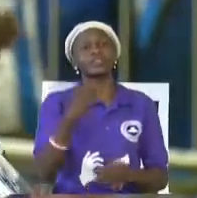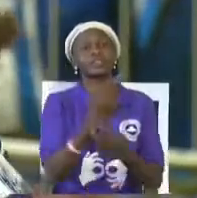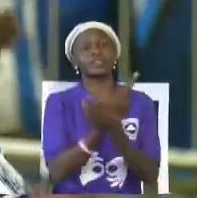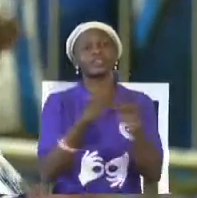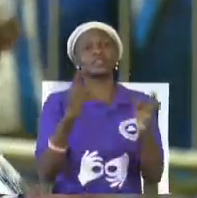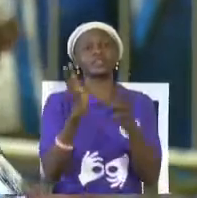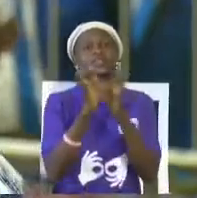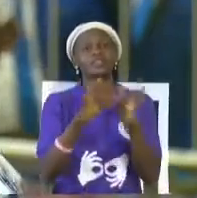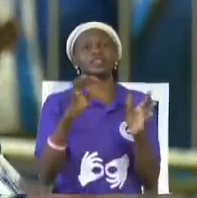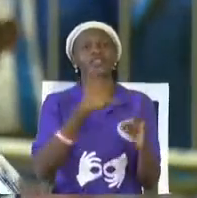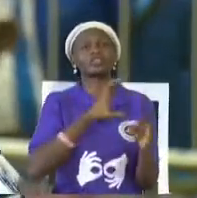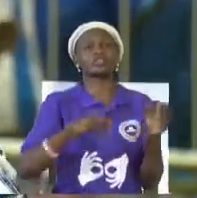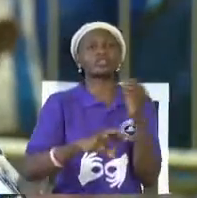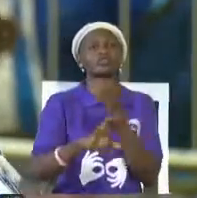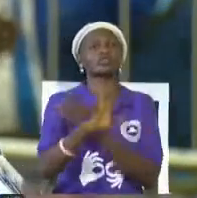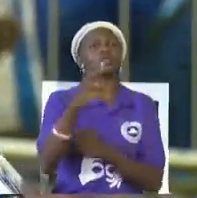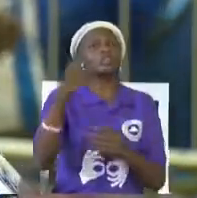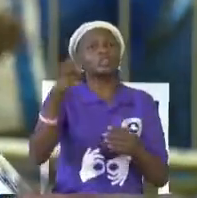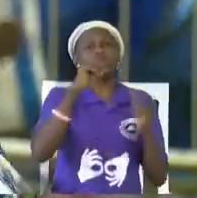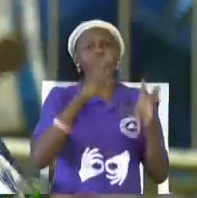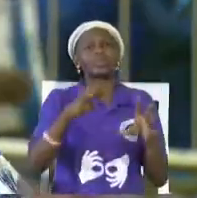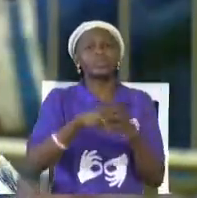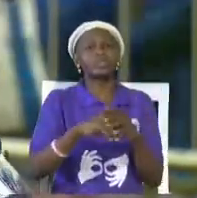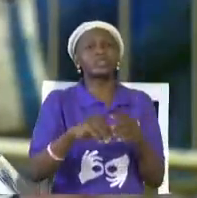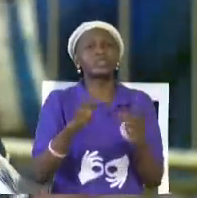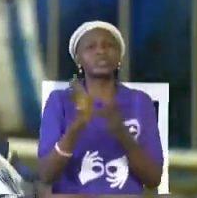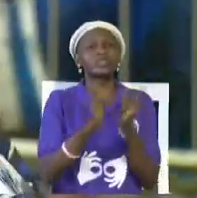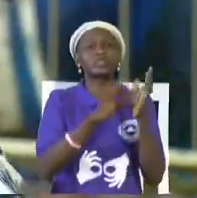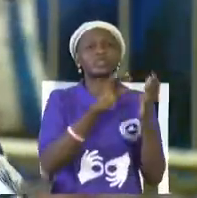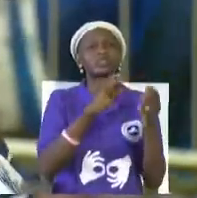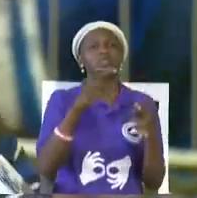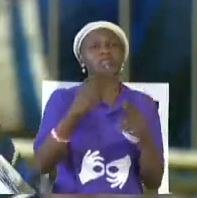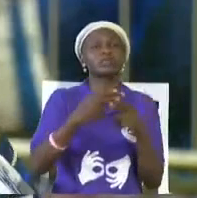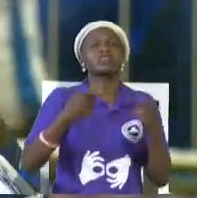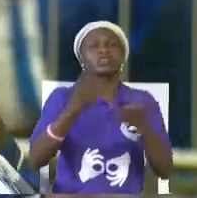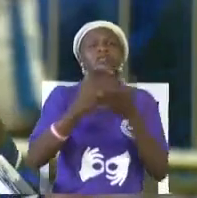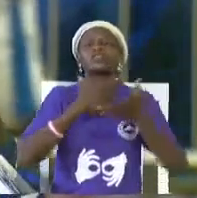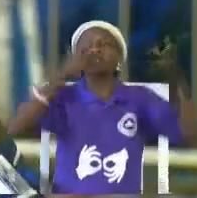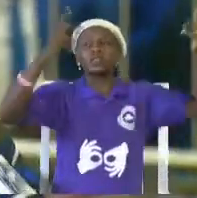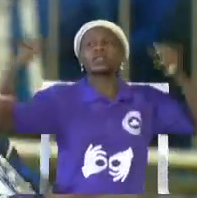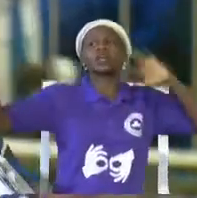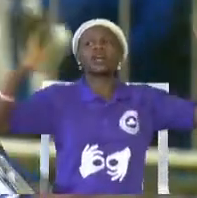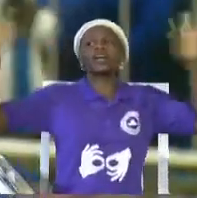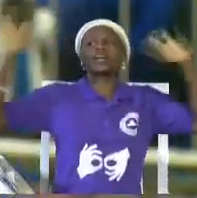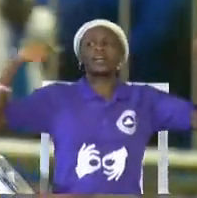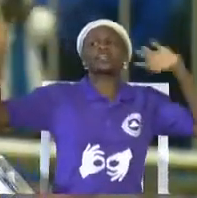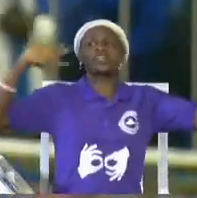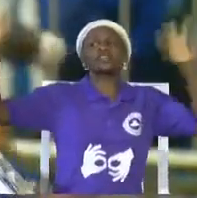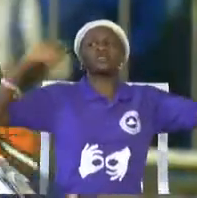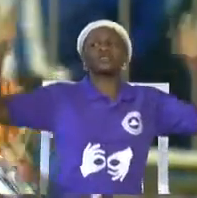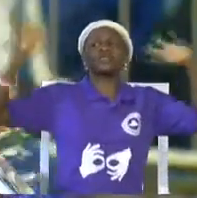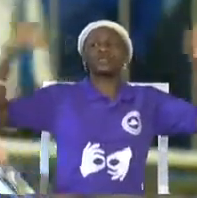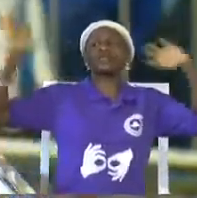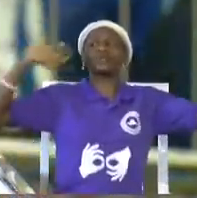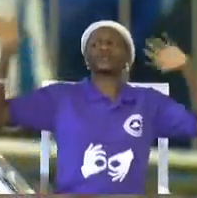for the kingdom of God. You are blessed in Jesus' name. Let somebody shout, "Hallelujah!"